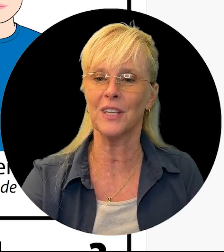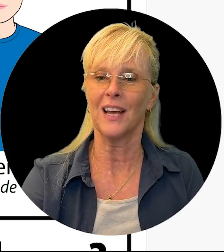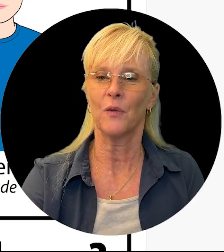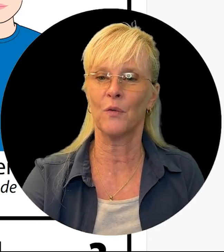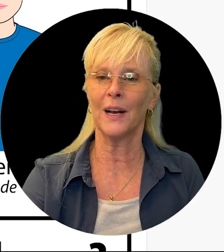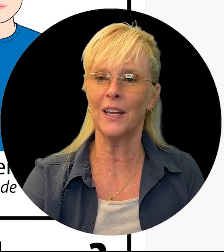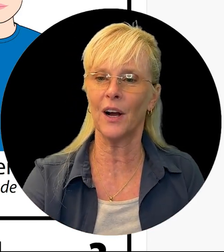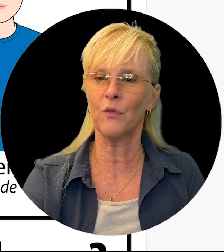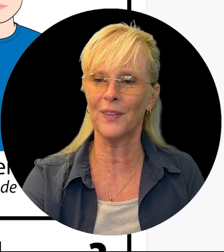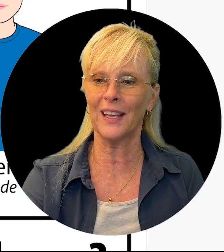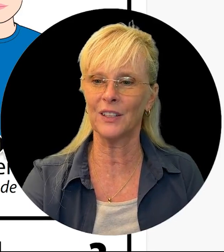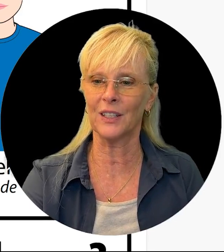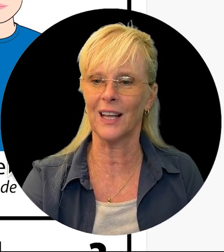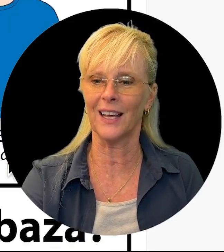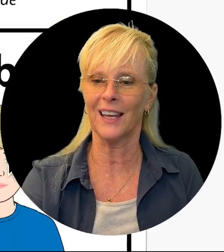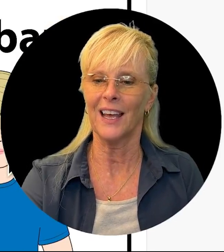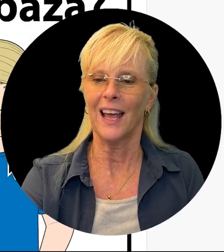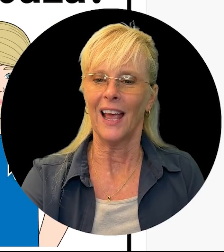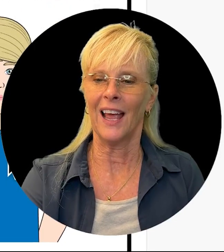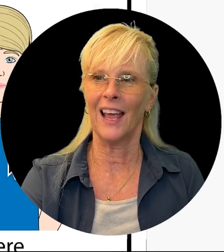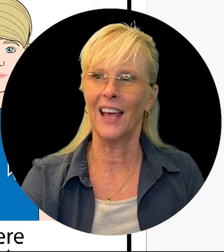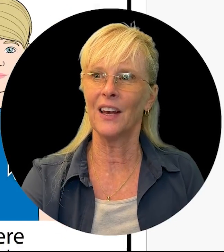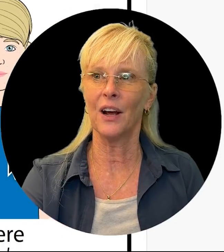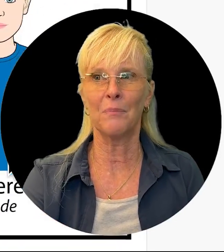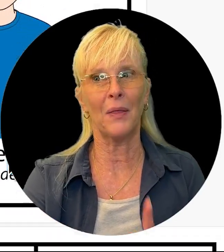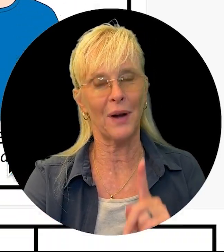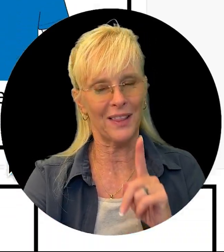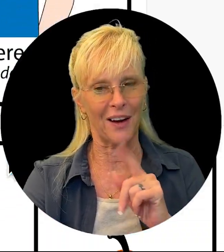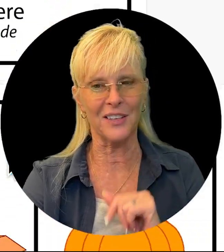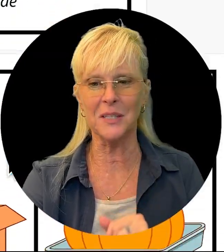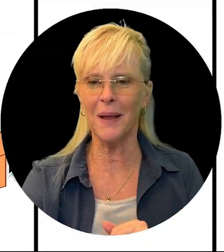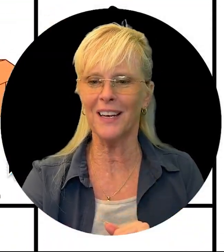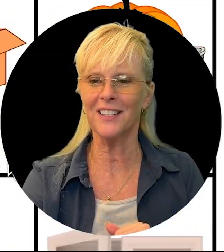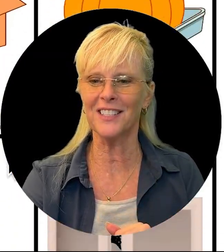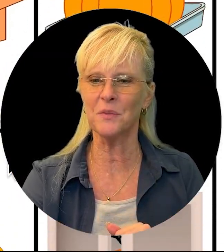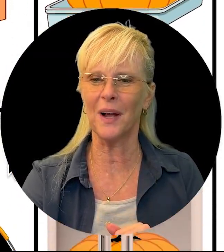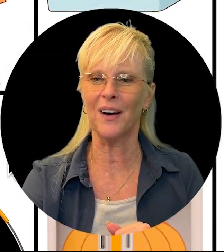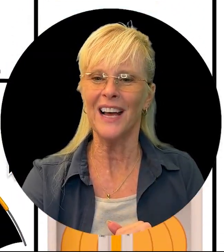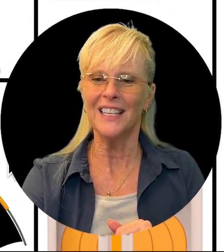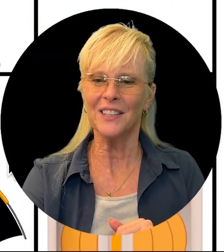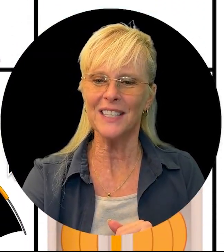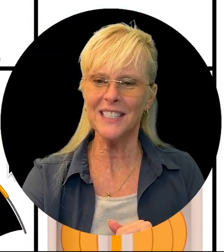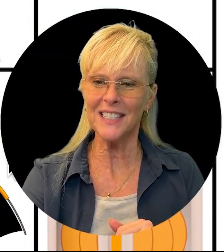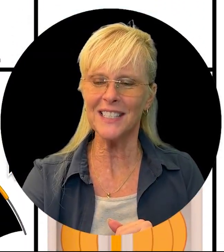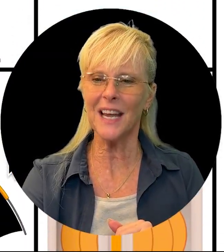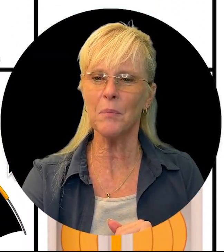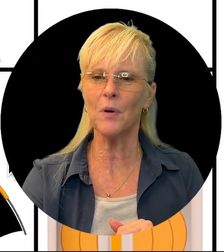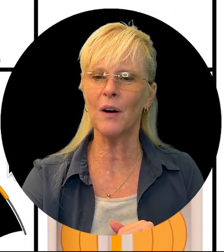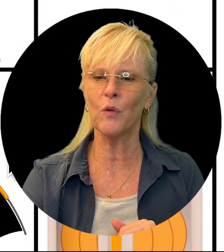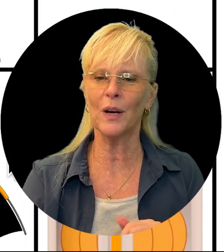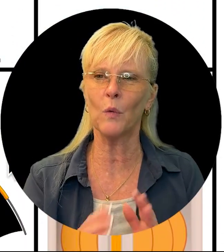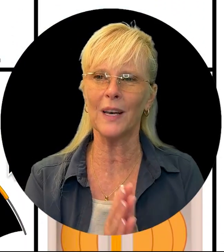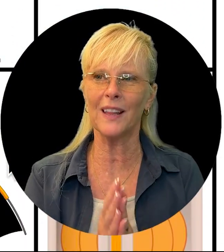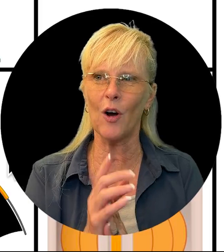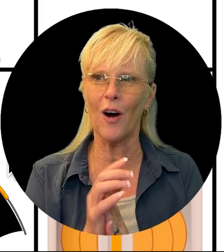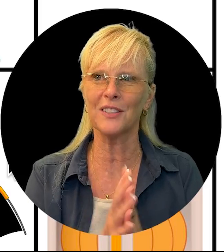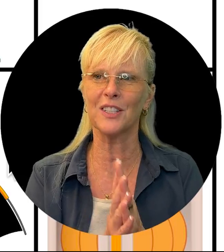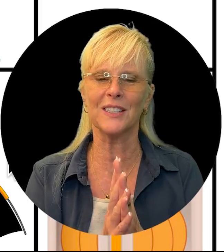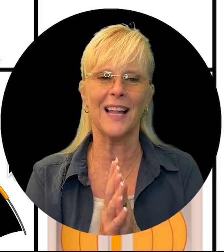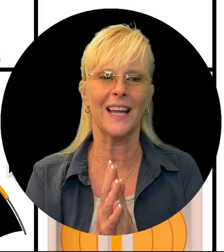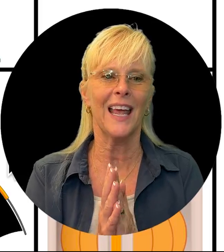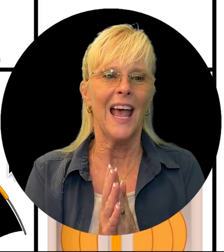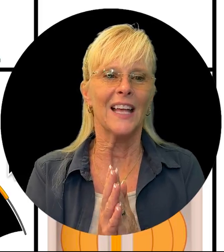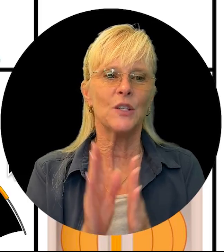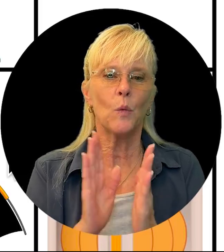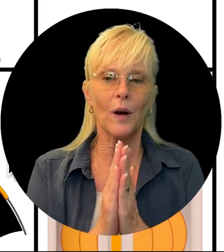cards right here of what they look like. And by the way, they are in Spanish as well. So this is a sample of what one of the cards looks